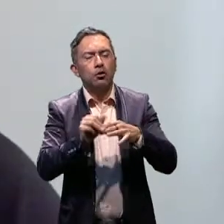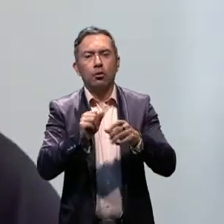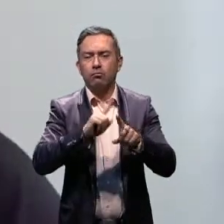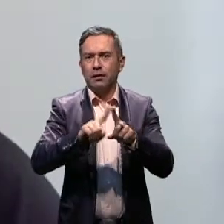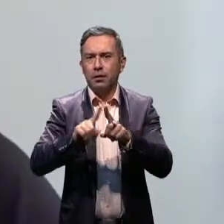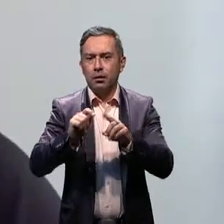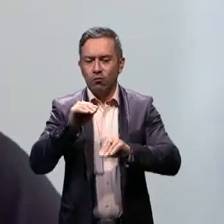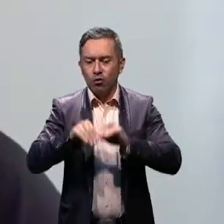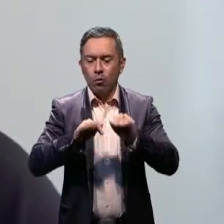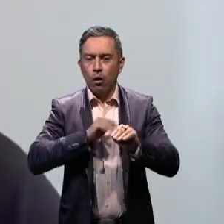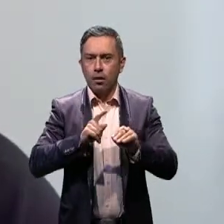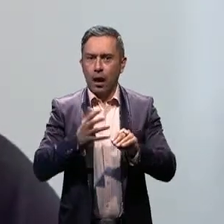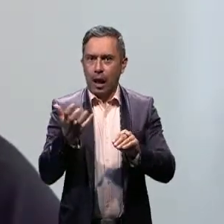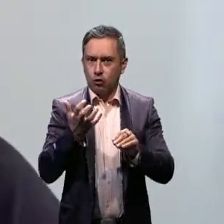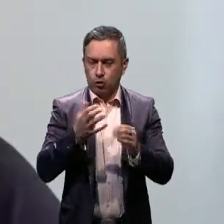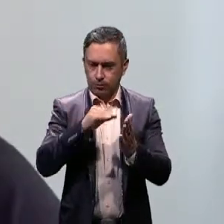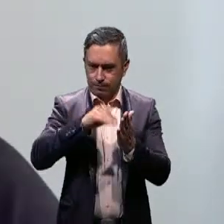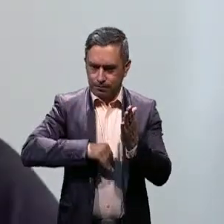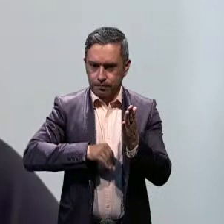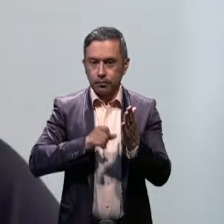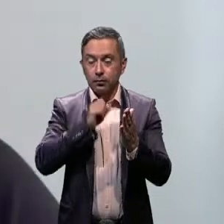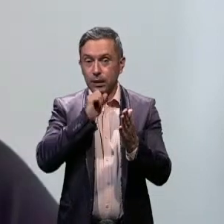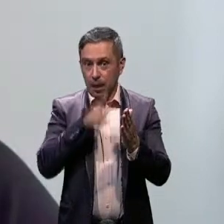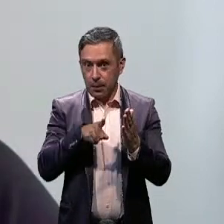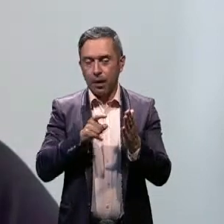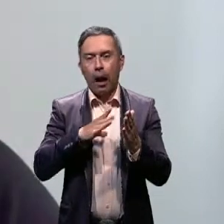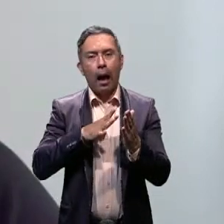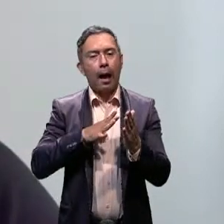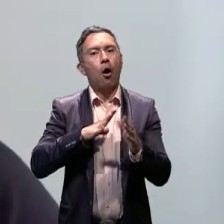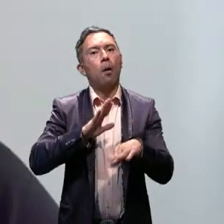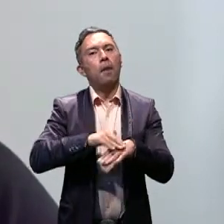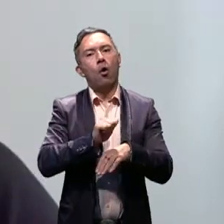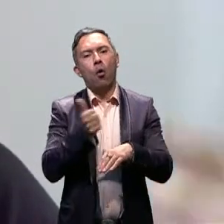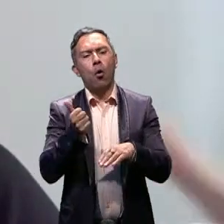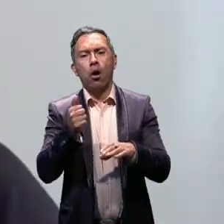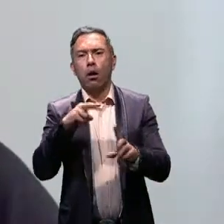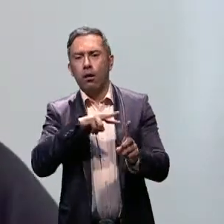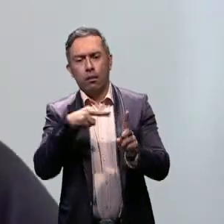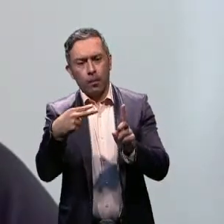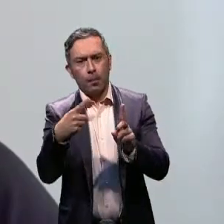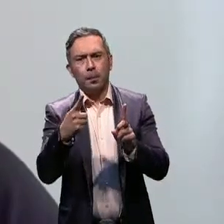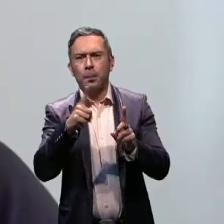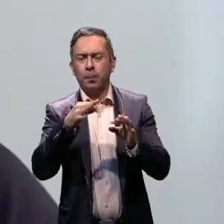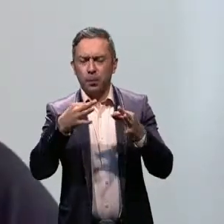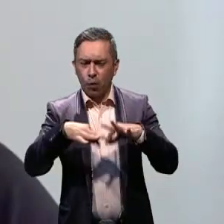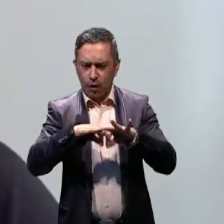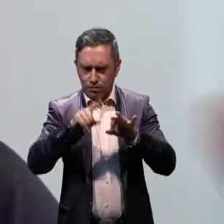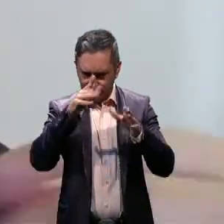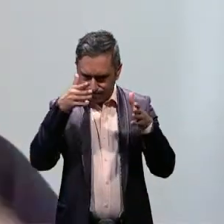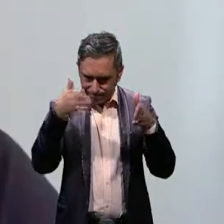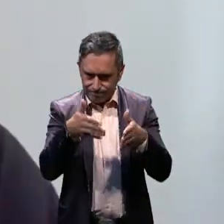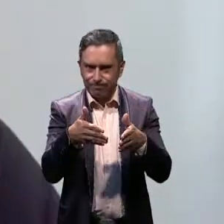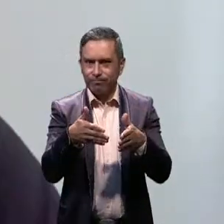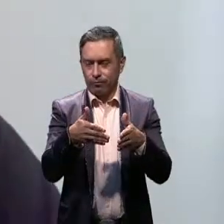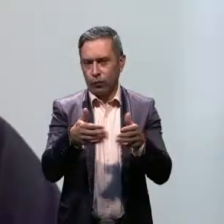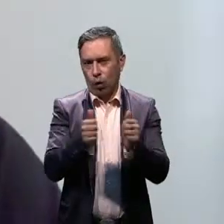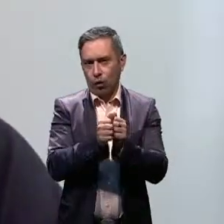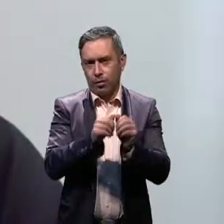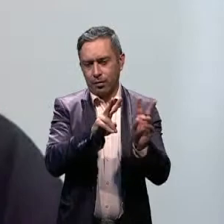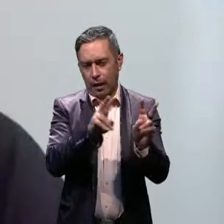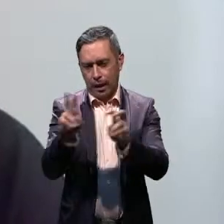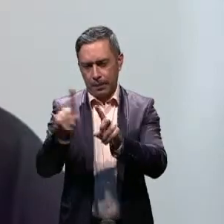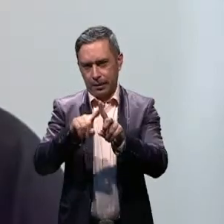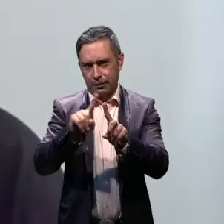differentiated and the generation of affirmative actions that will also be transversal, focused on